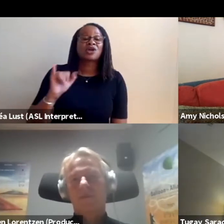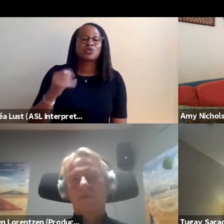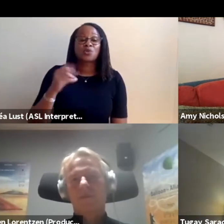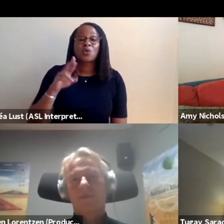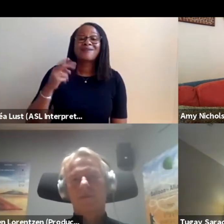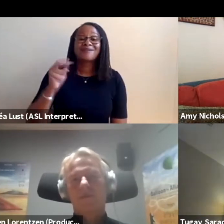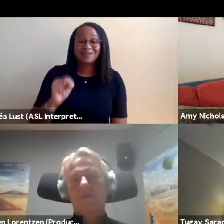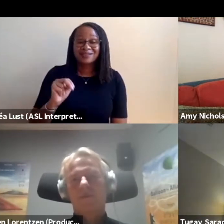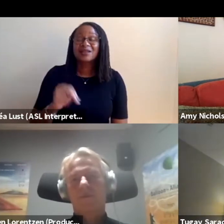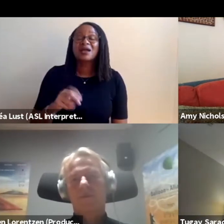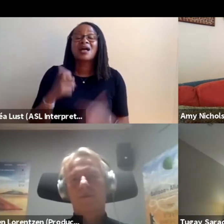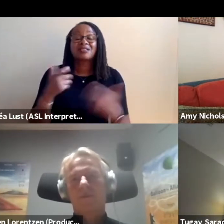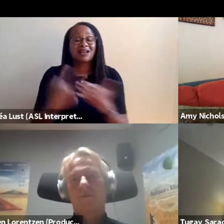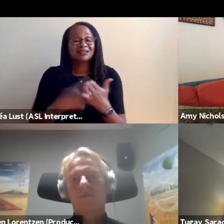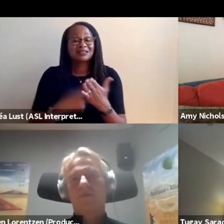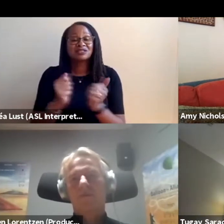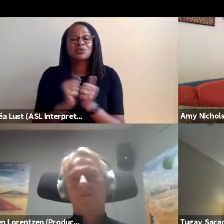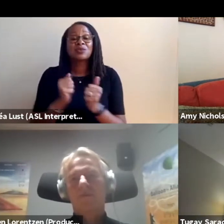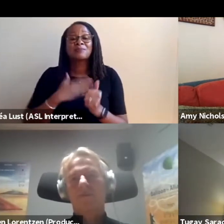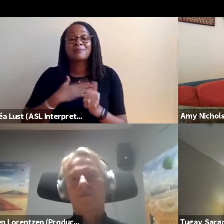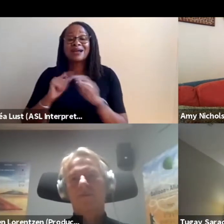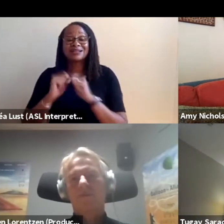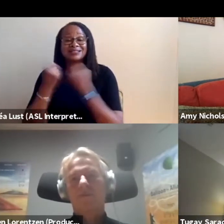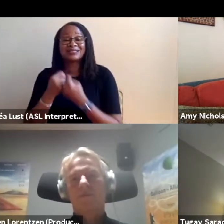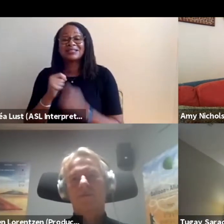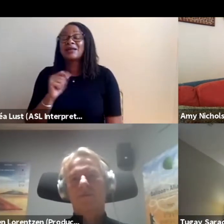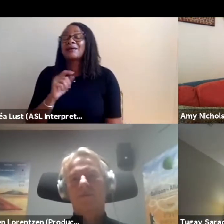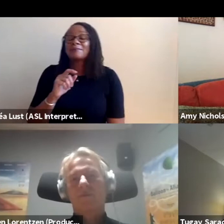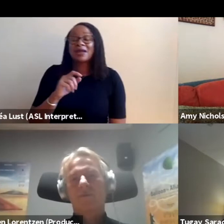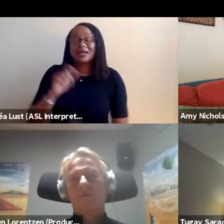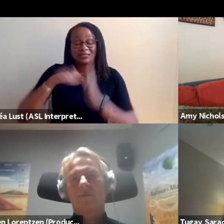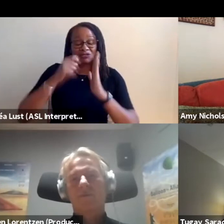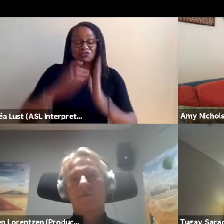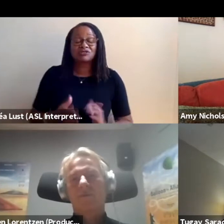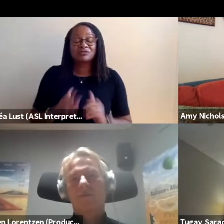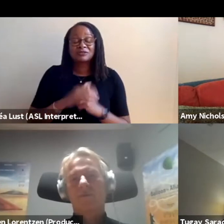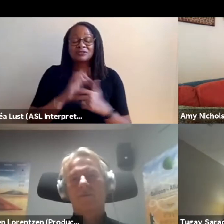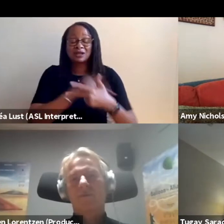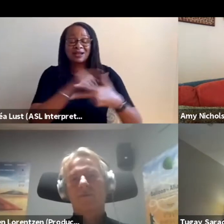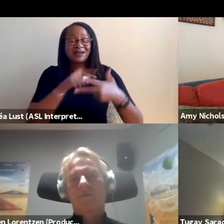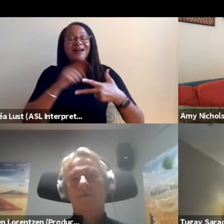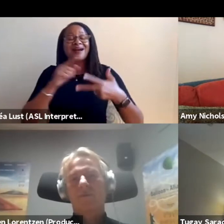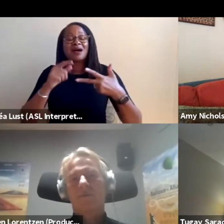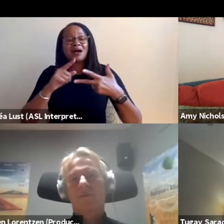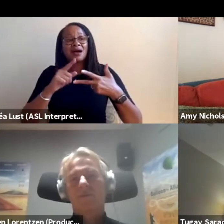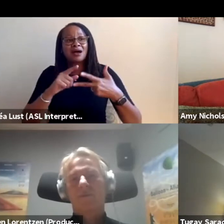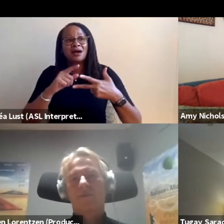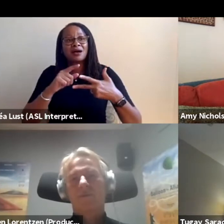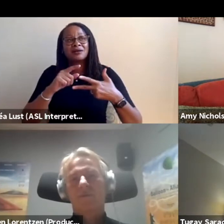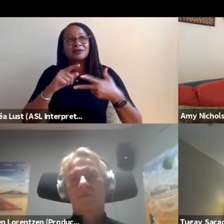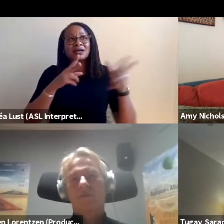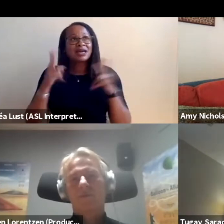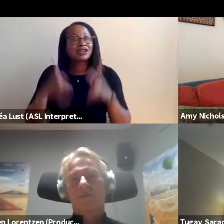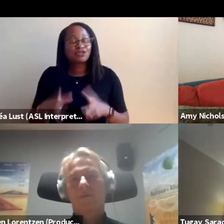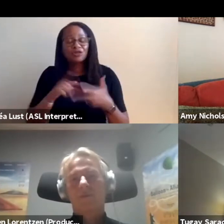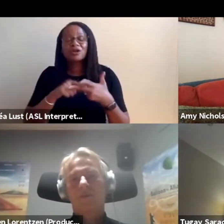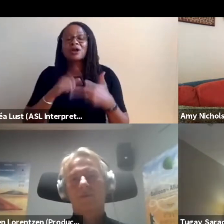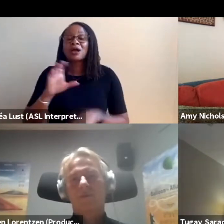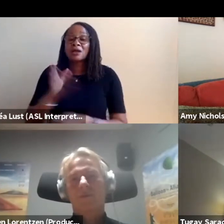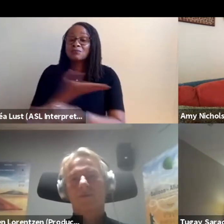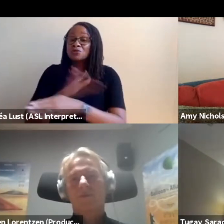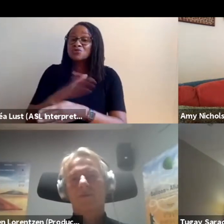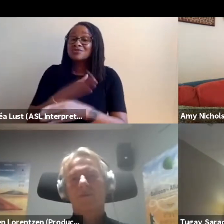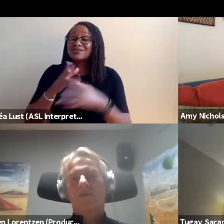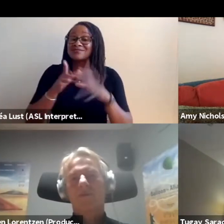of discussions with my cinematographer Anders Hoft and my clipper Morten Haslerud and composer Simon